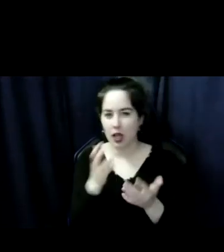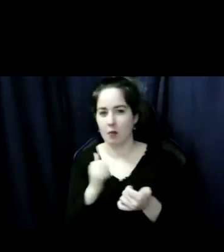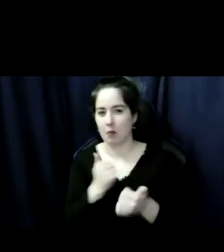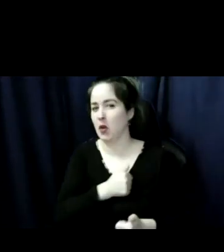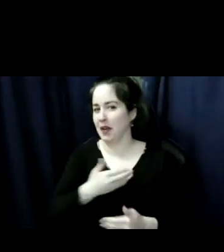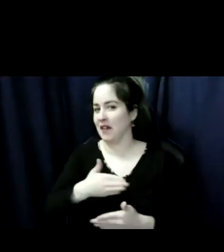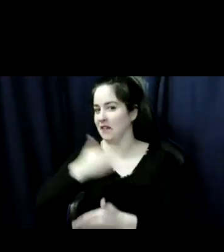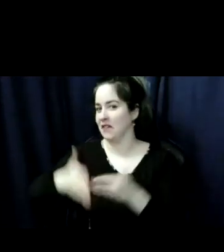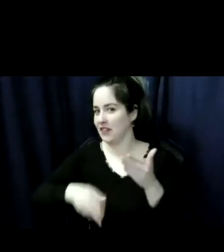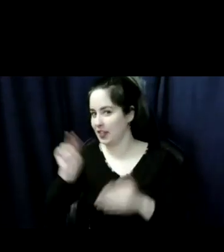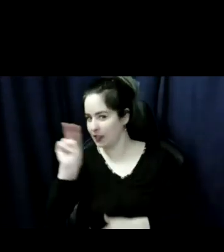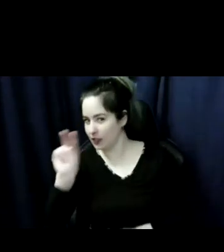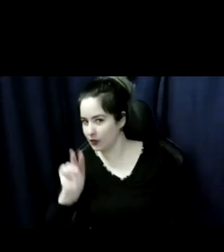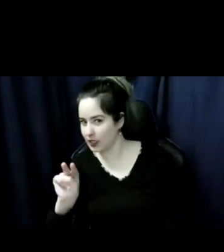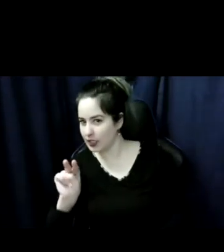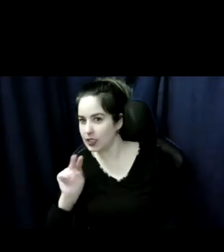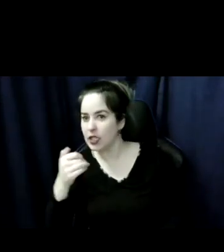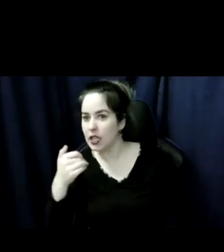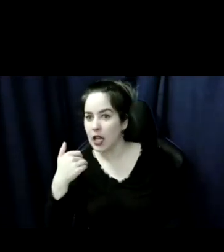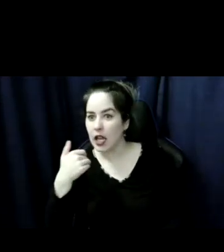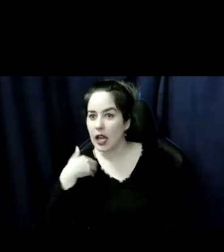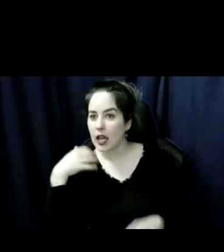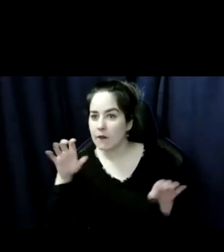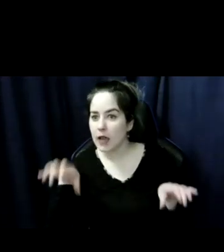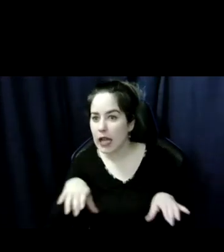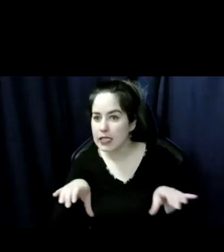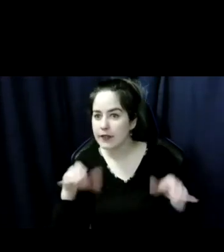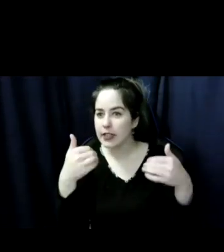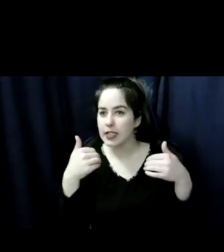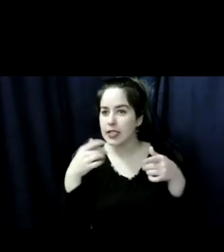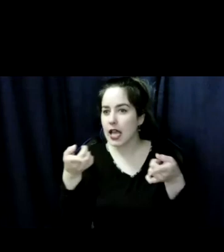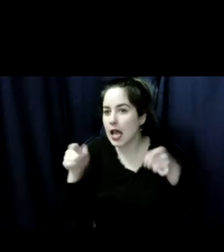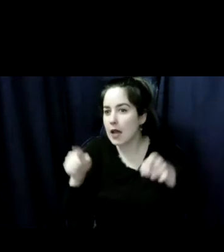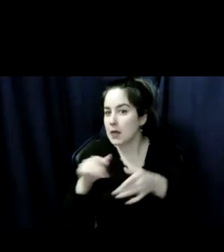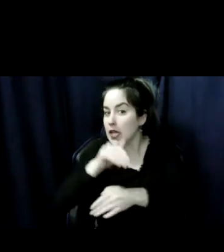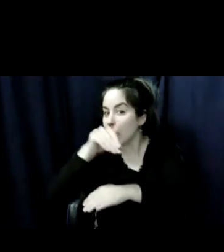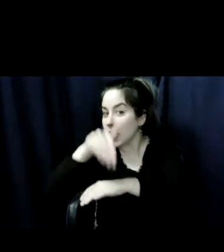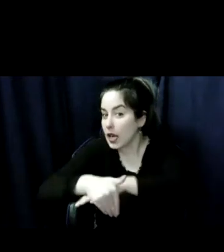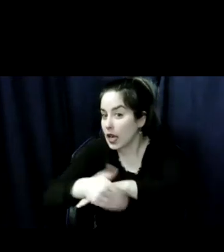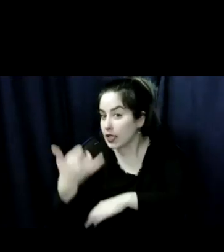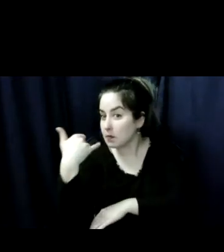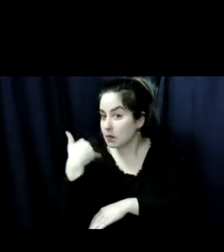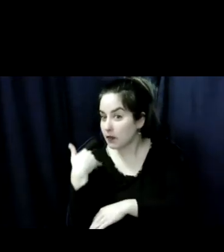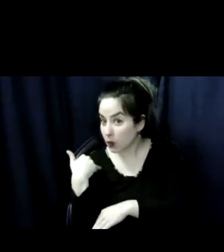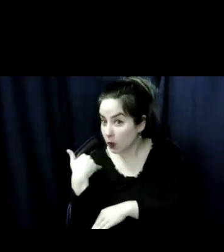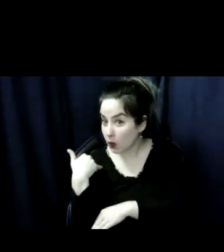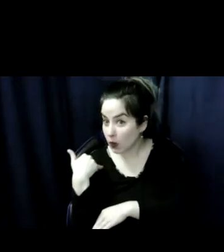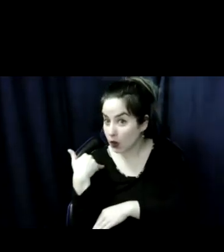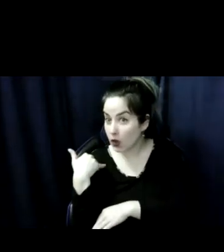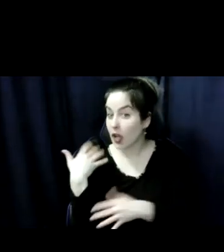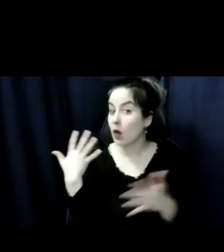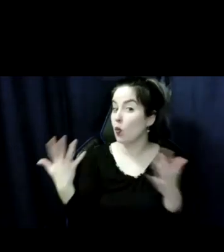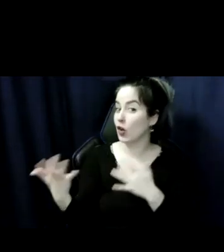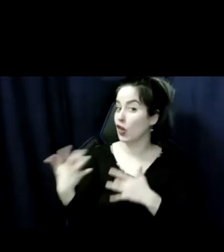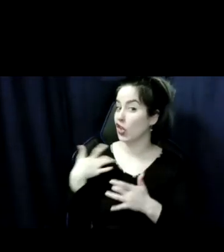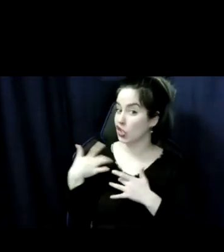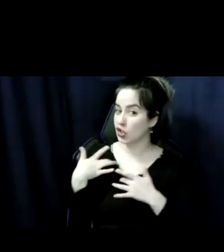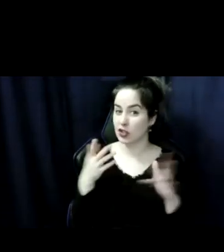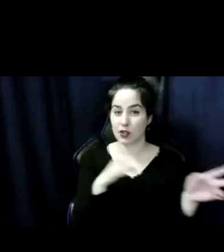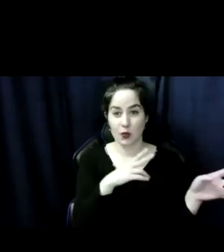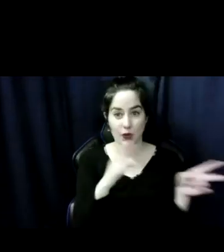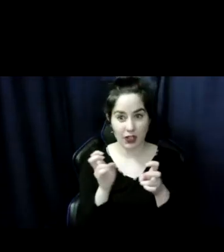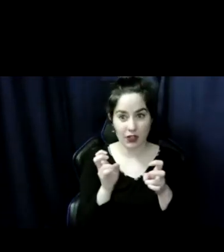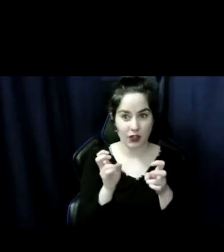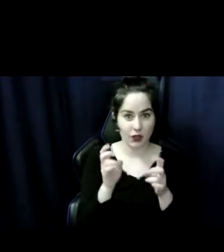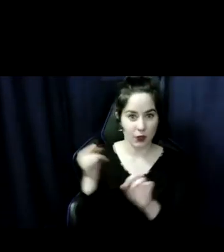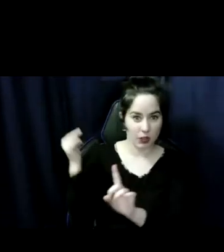Have activities happened at night in the parks before? Yeah. And what are the major concerns, issues about